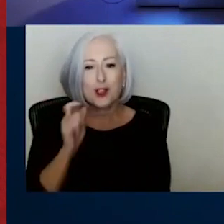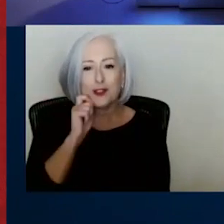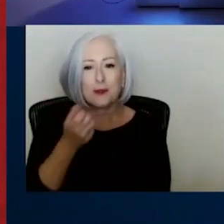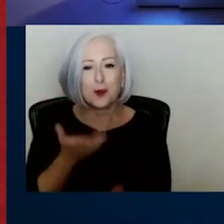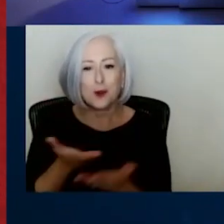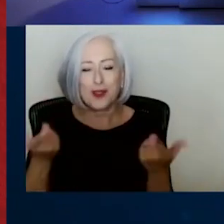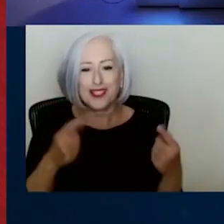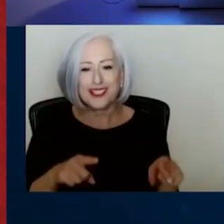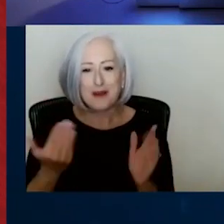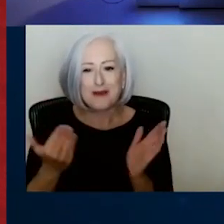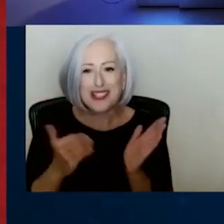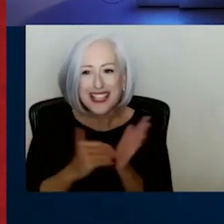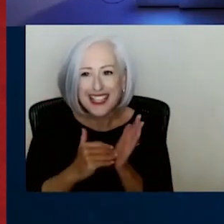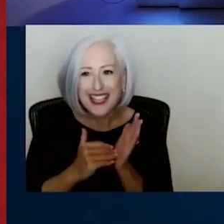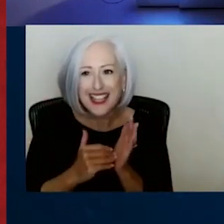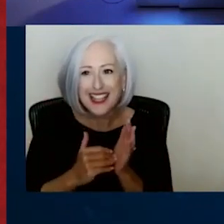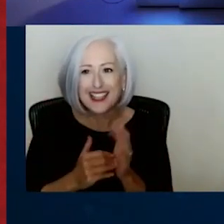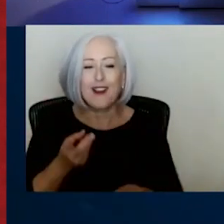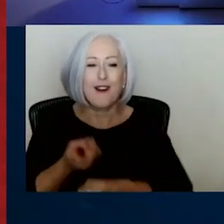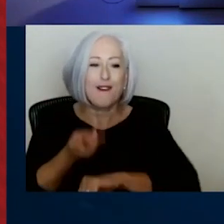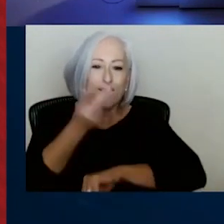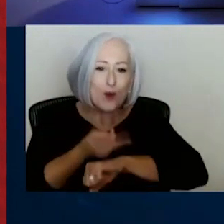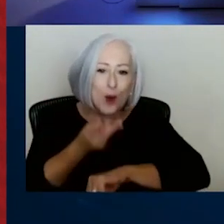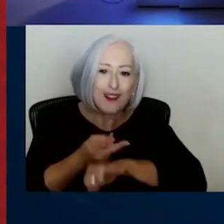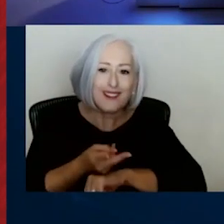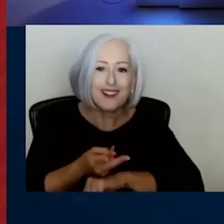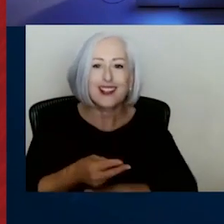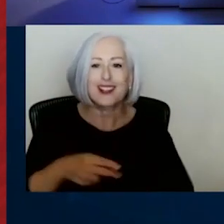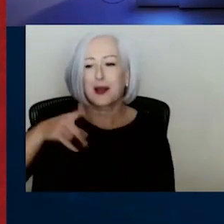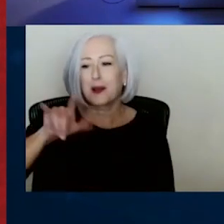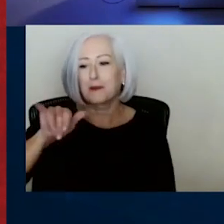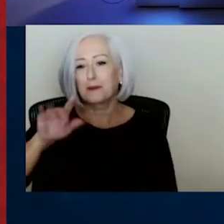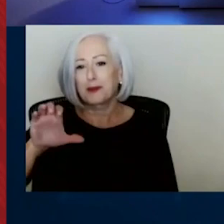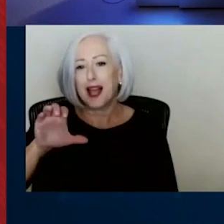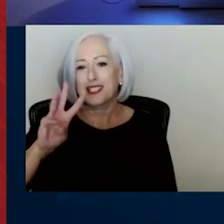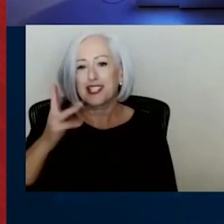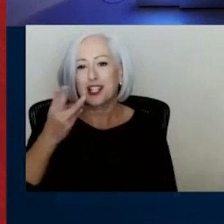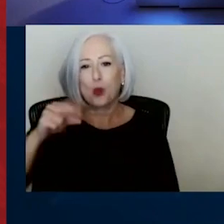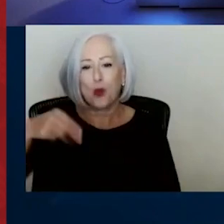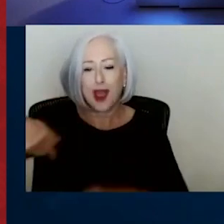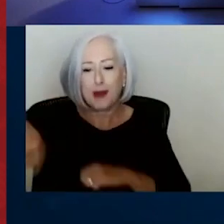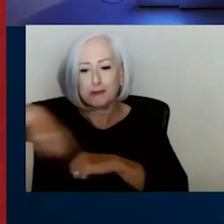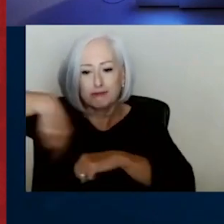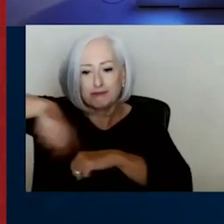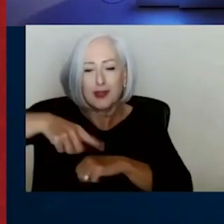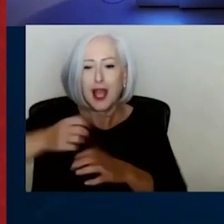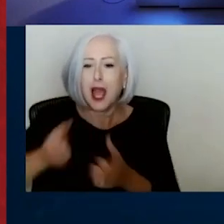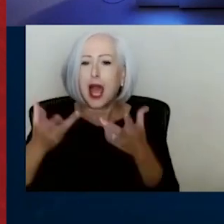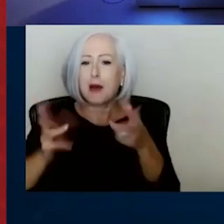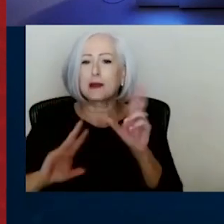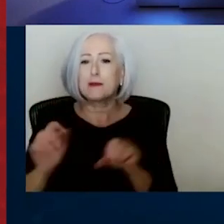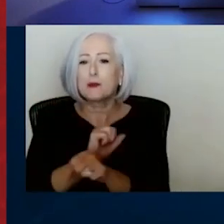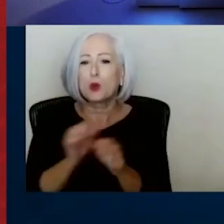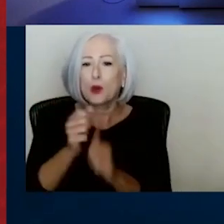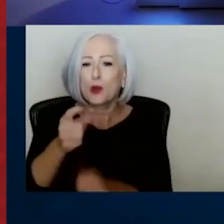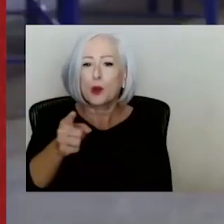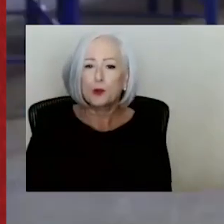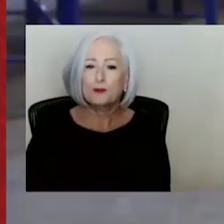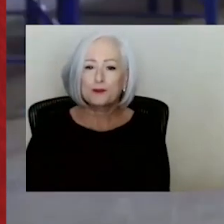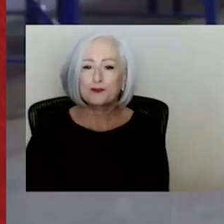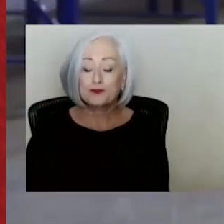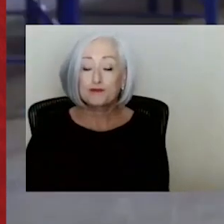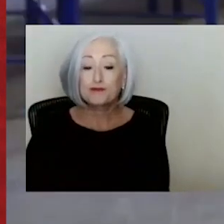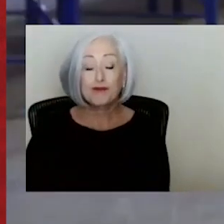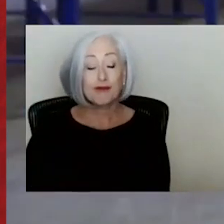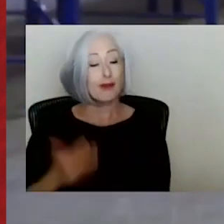Again, we got the cool forklift, we got the cool plastic wrapper dealy mahiggy. How many employees work there with you? We have